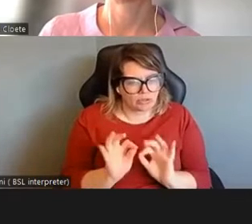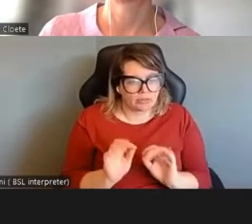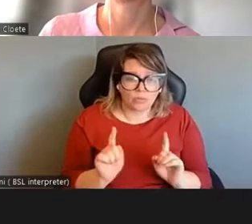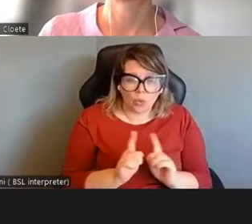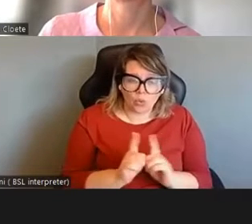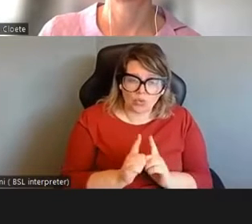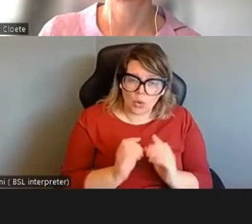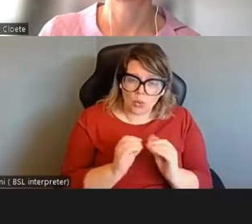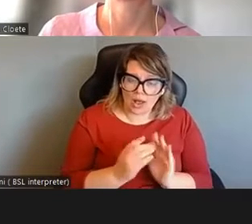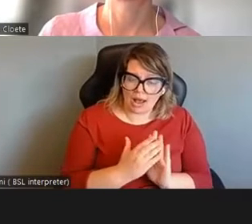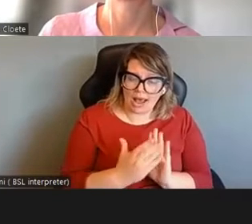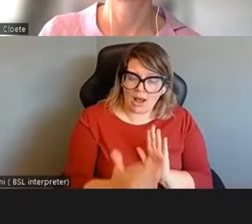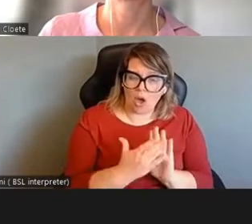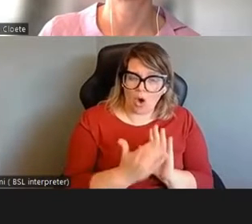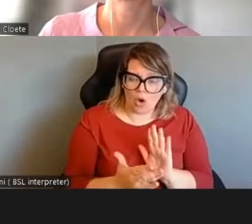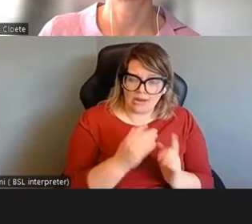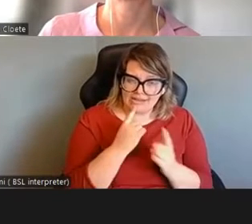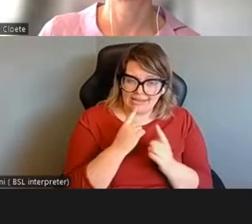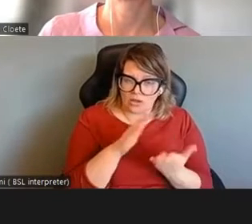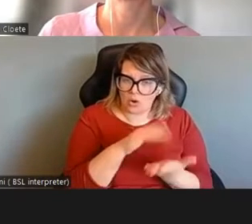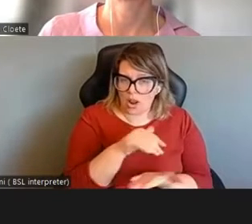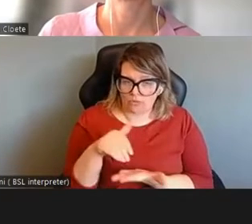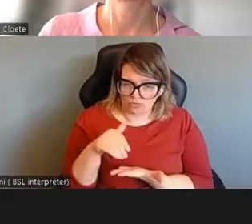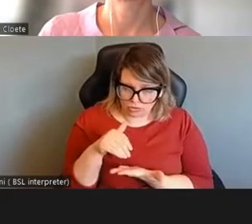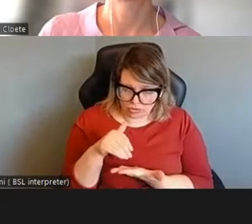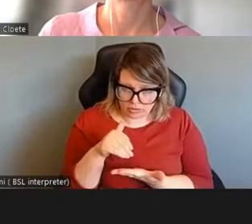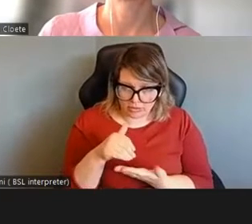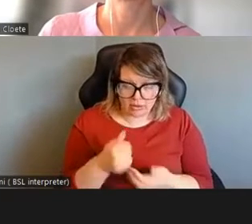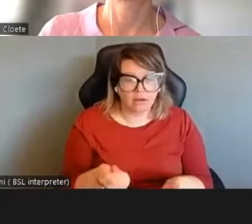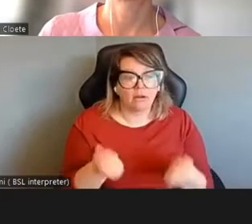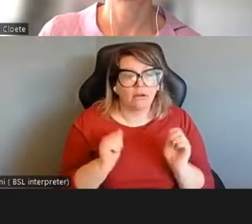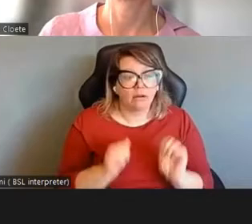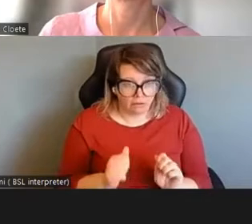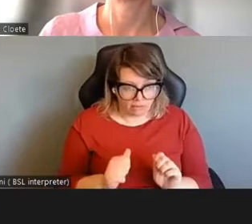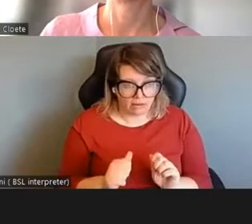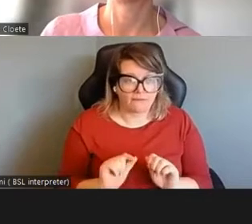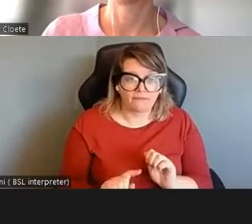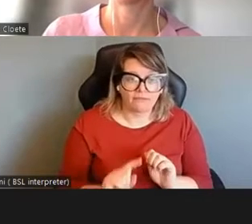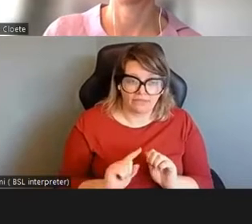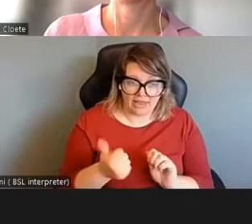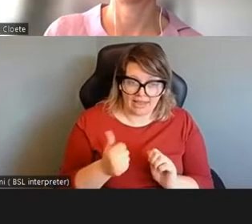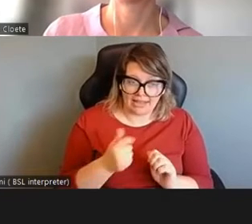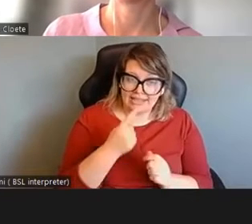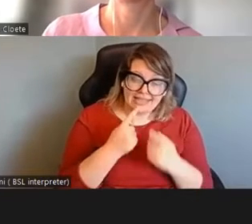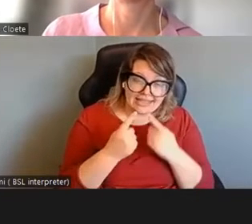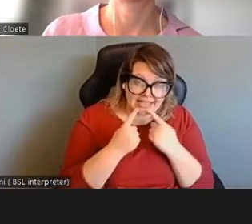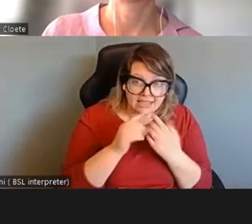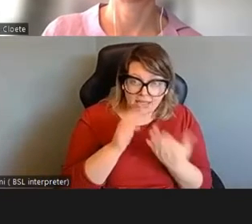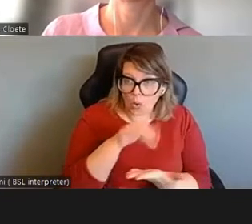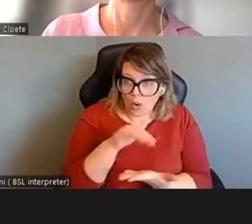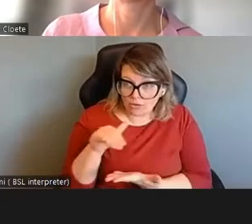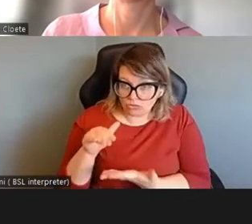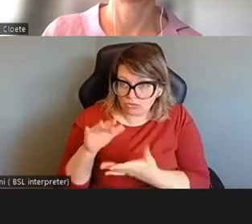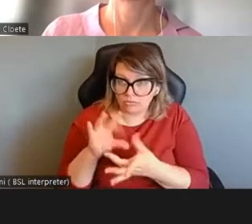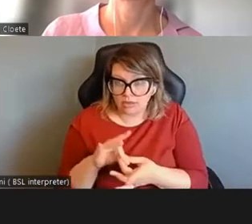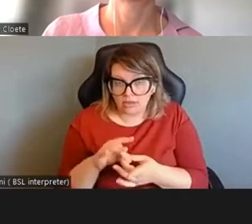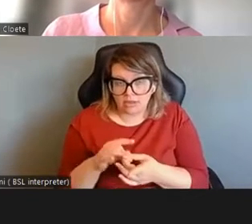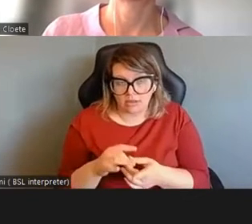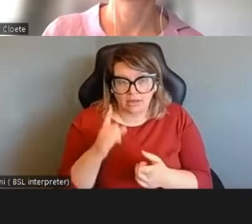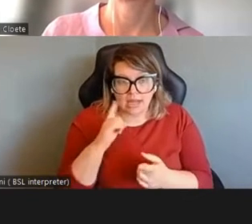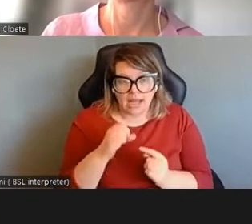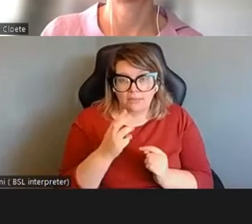data collection. And then they started with data collection. So collecting data from